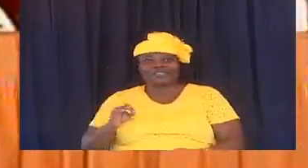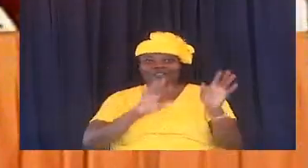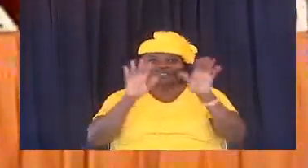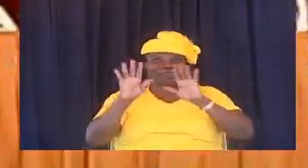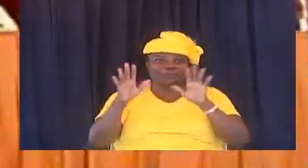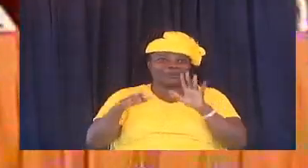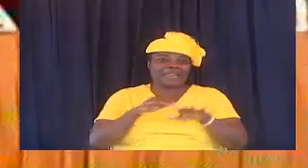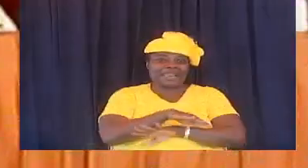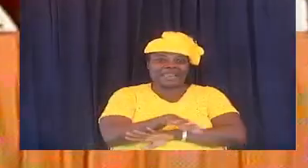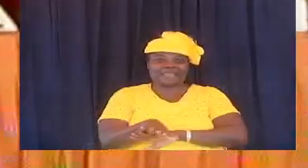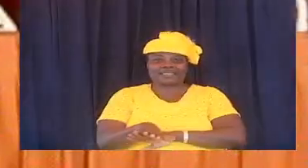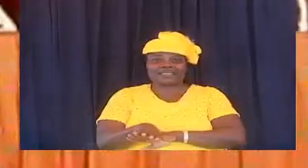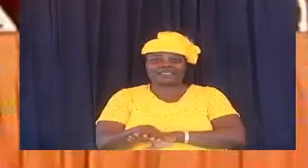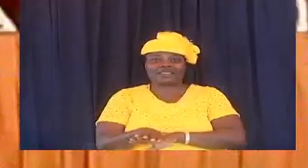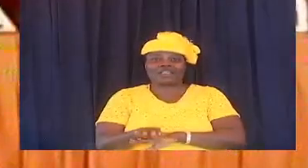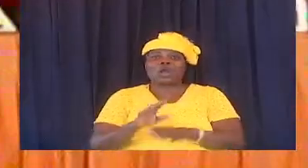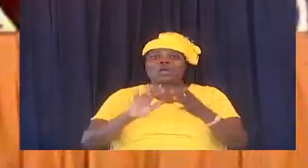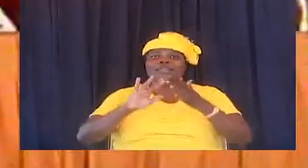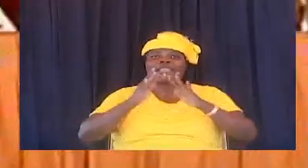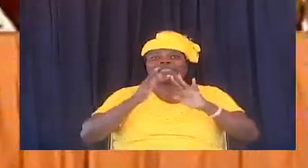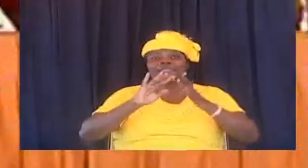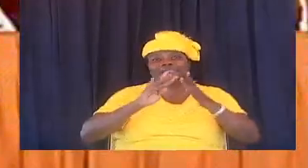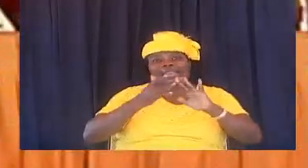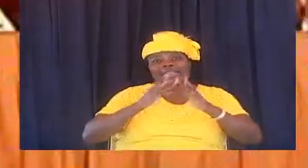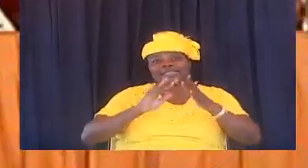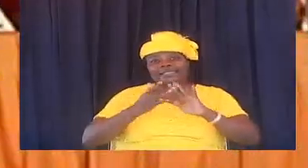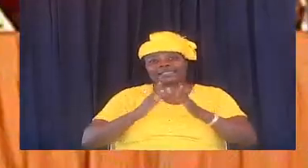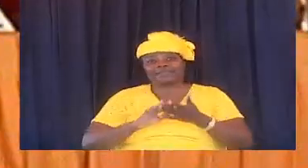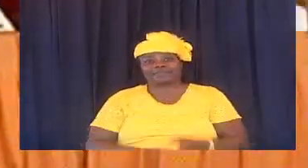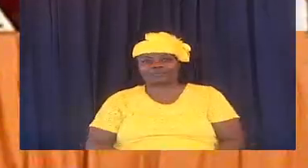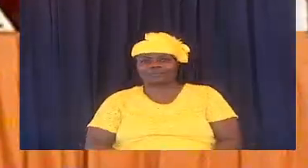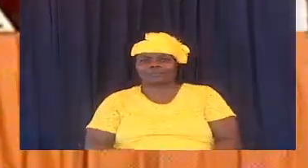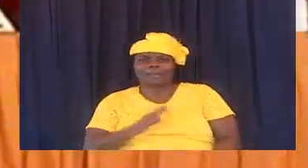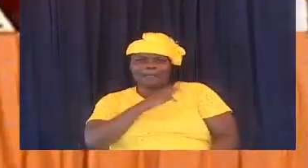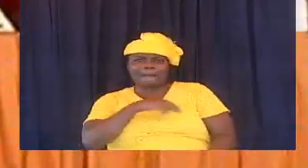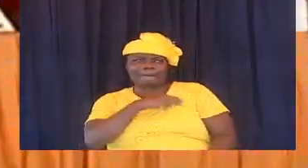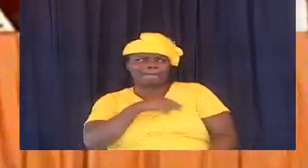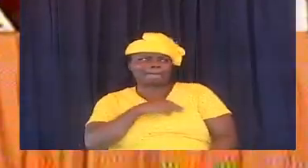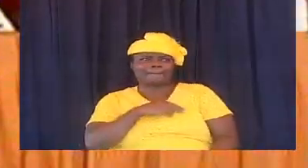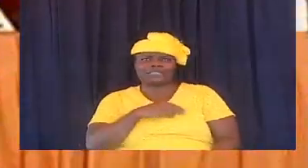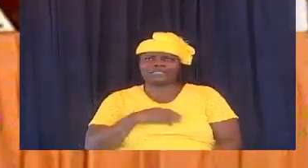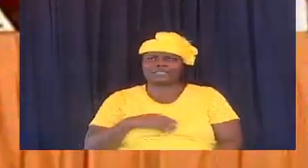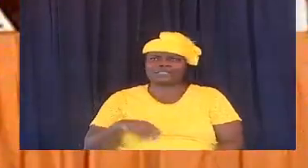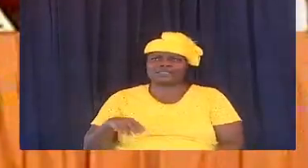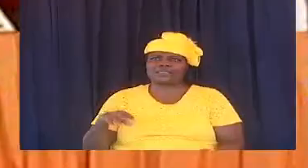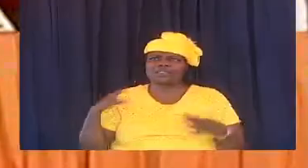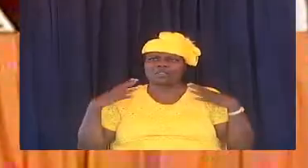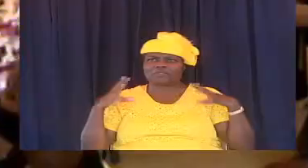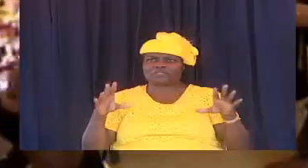off, I want to put us on notice. That is Missions Convention time.